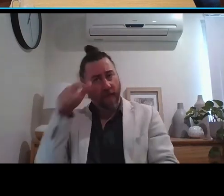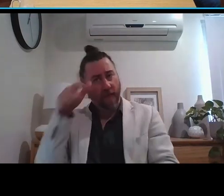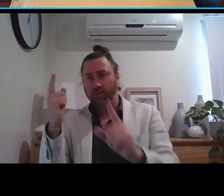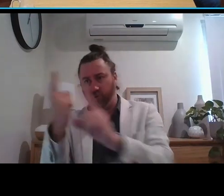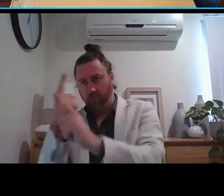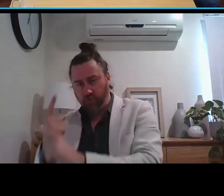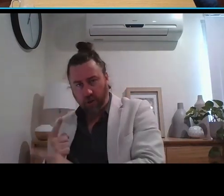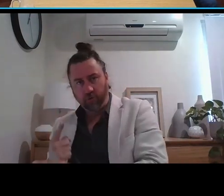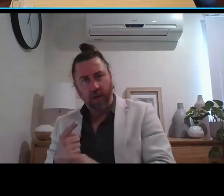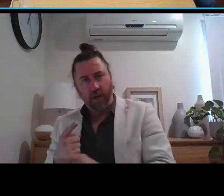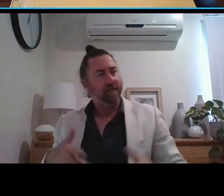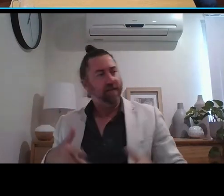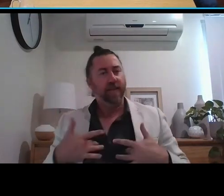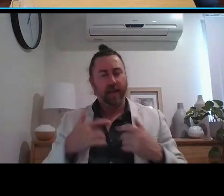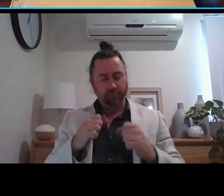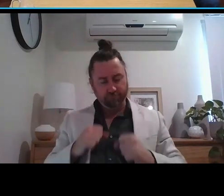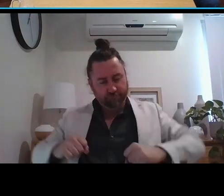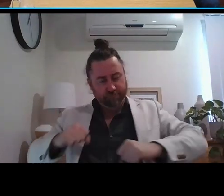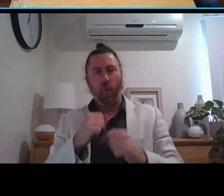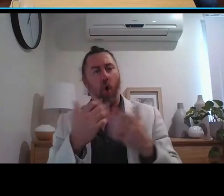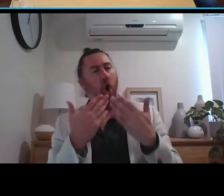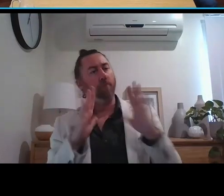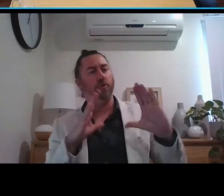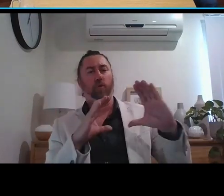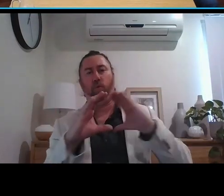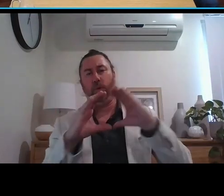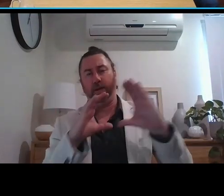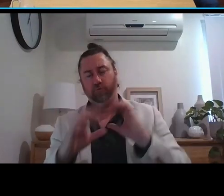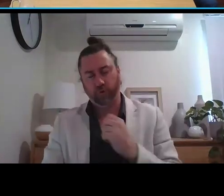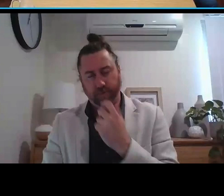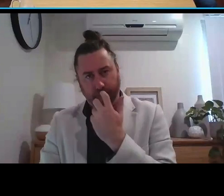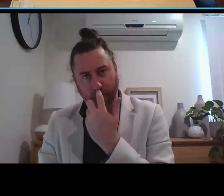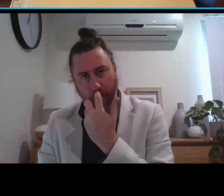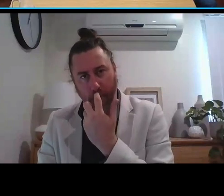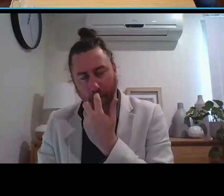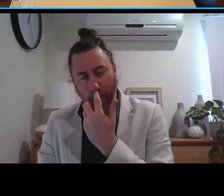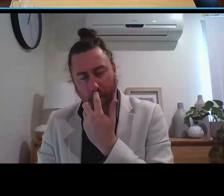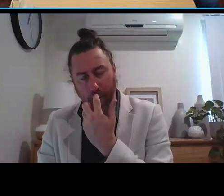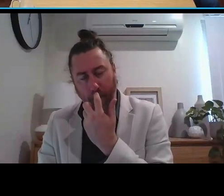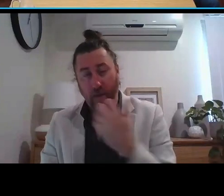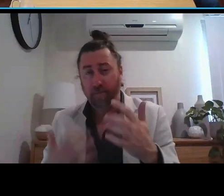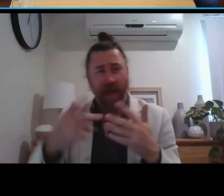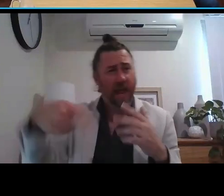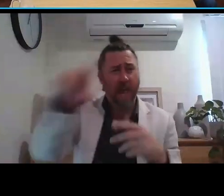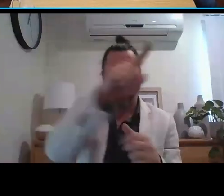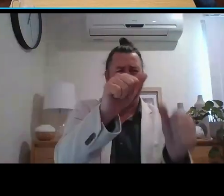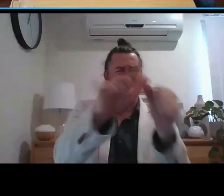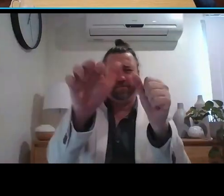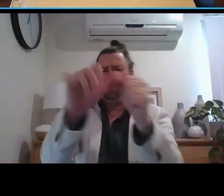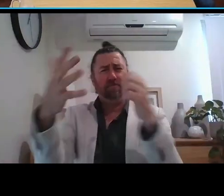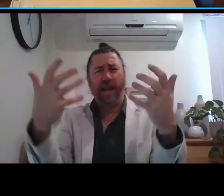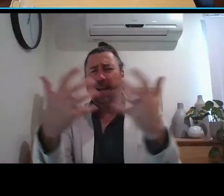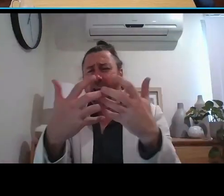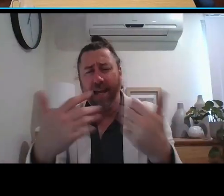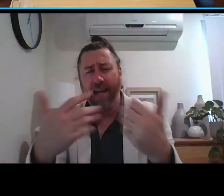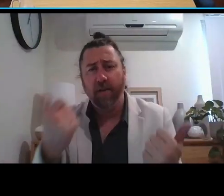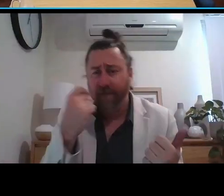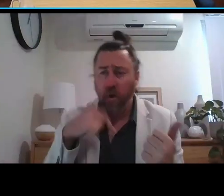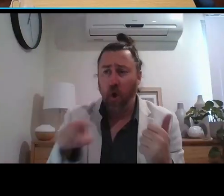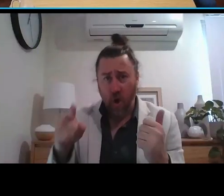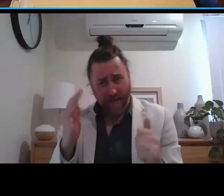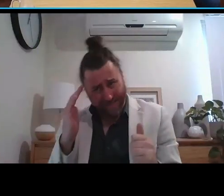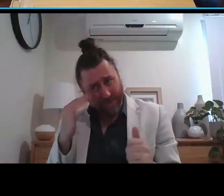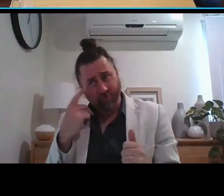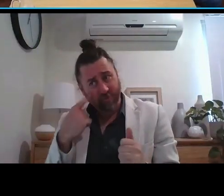of us. There's many of you out there already providing high quality care and others striving to do it. The star rating system